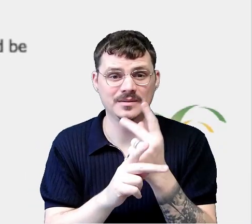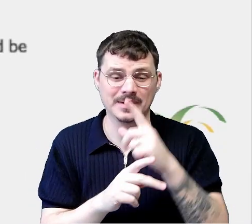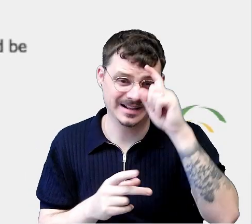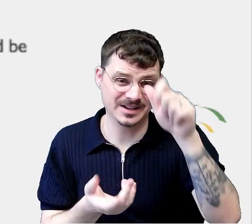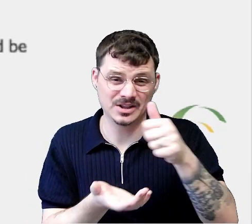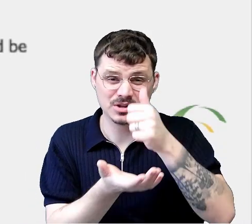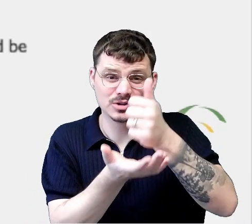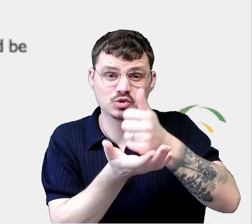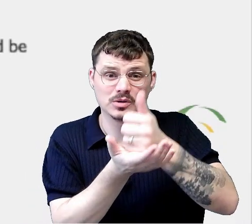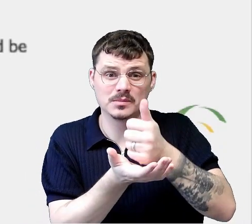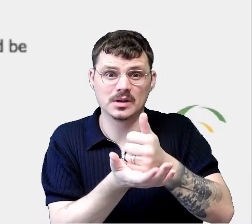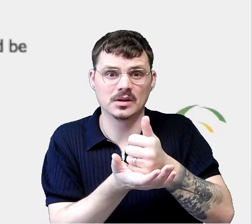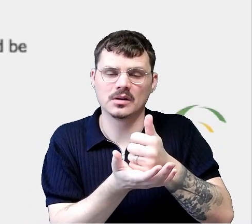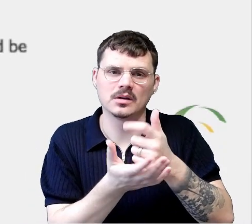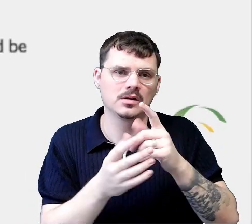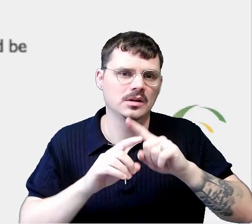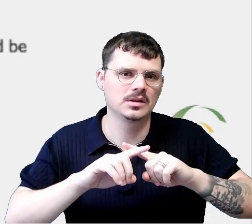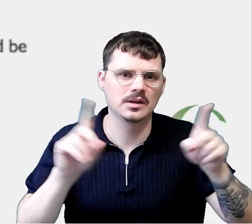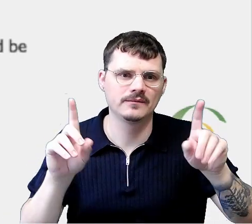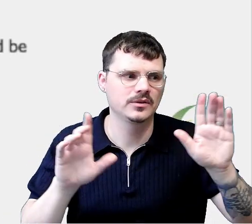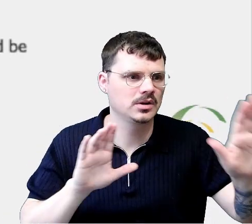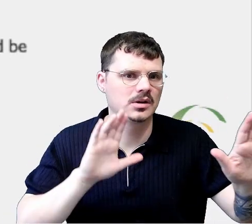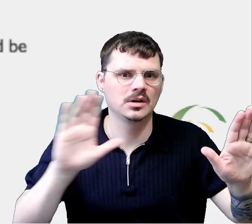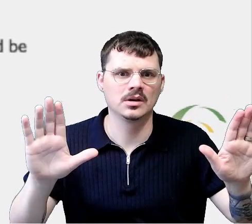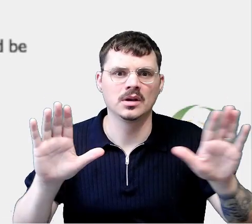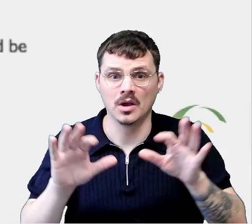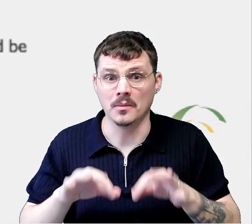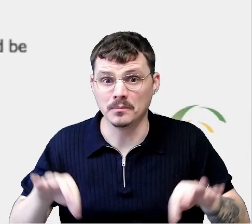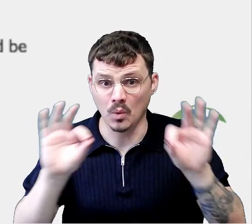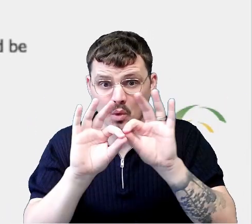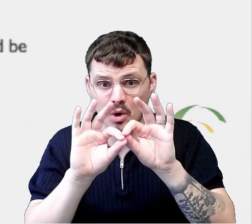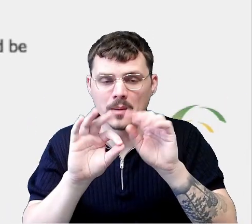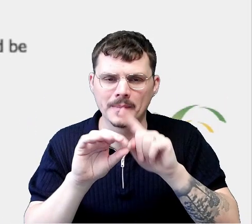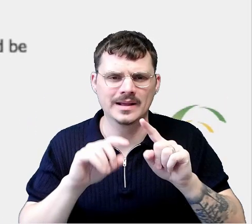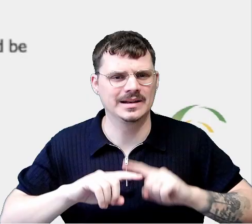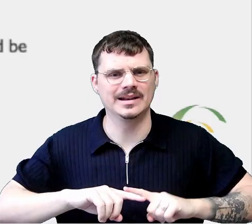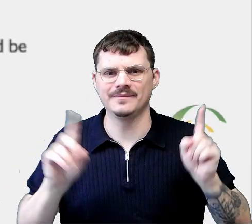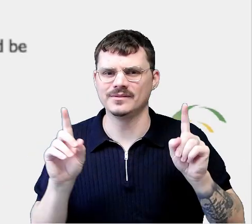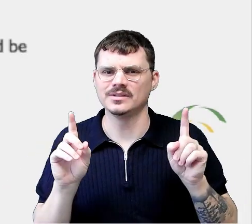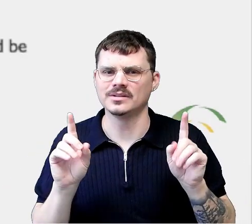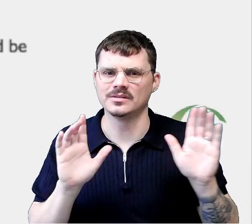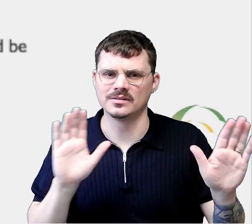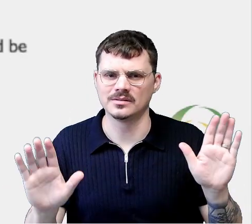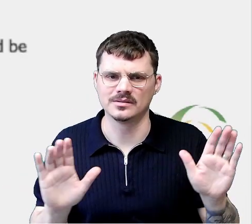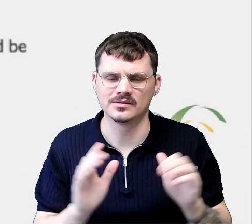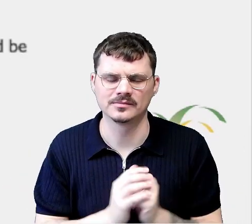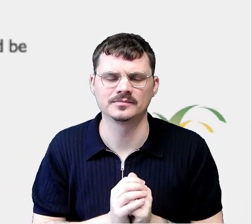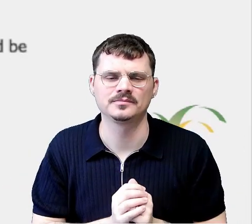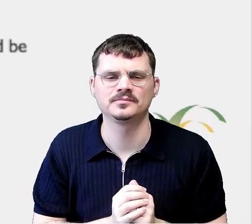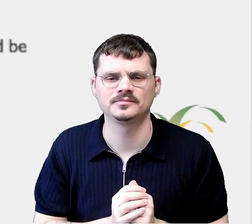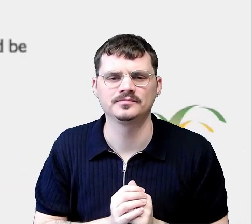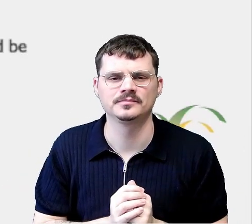because the treatments are so widely different, both important, widely different.